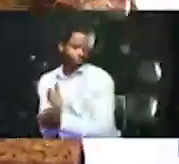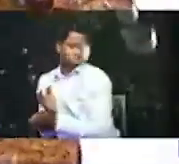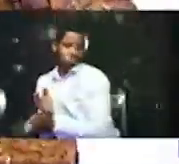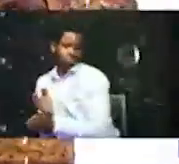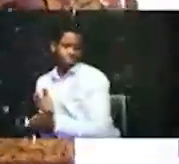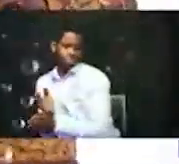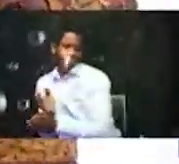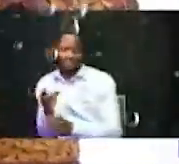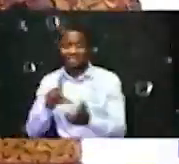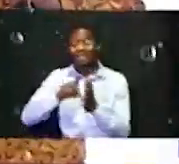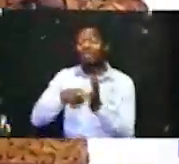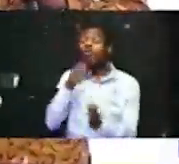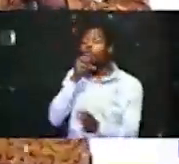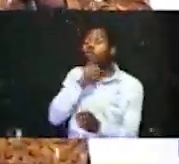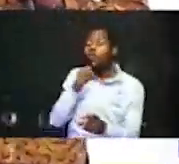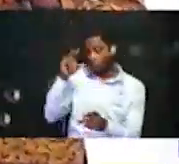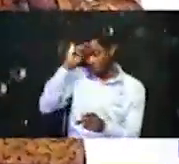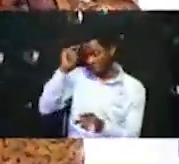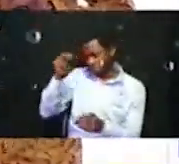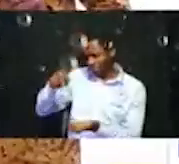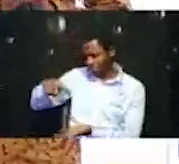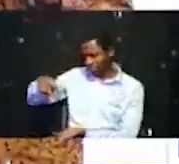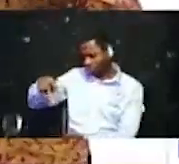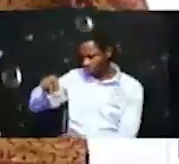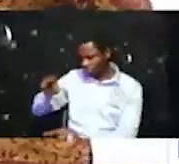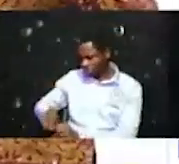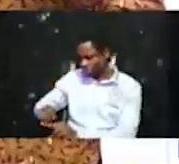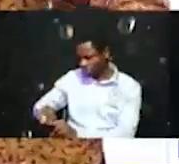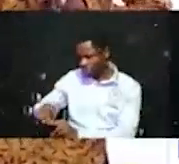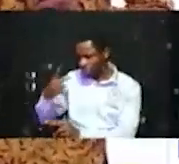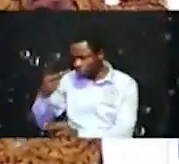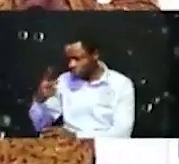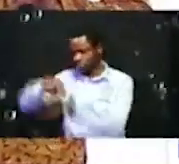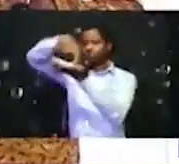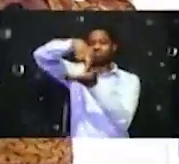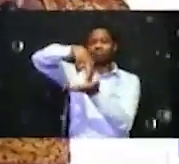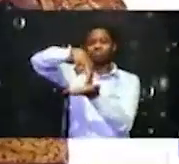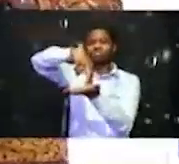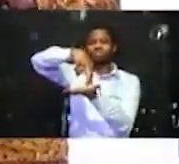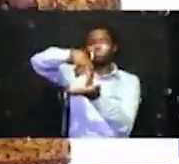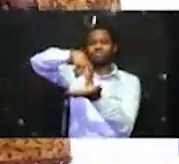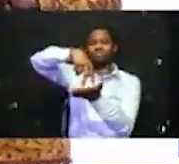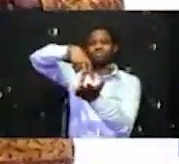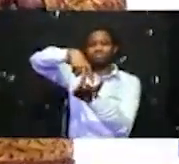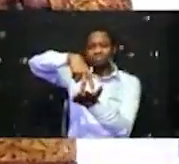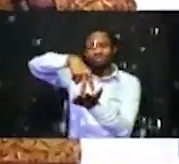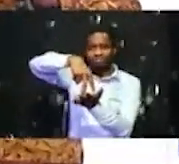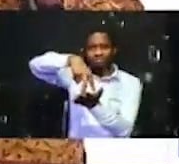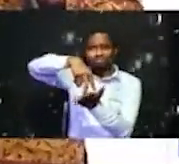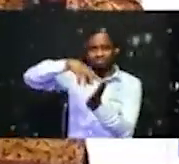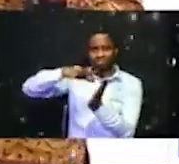the old man rose to their feet. The chief men,